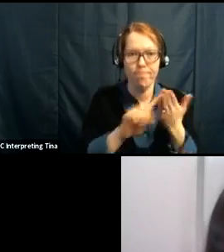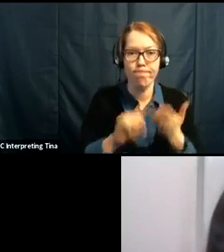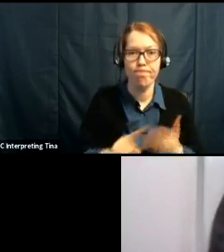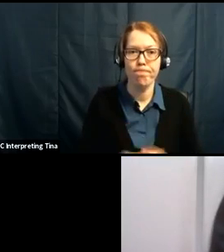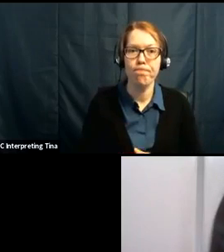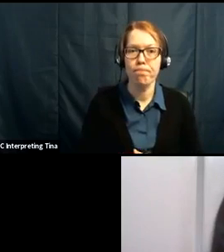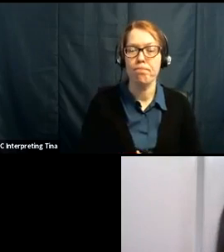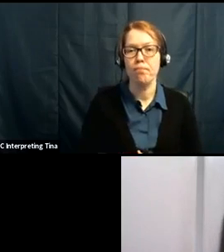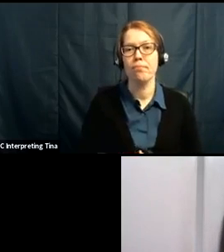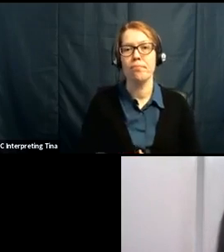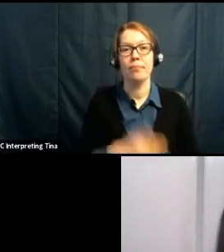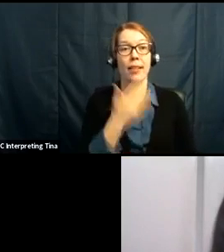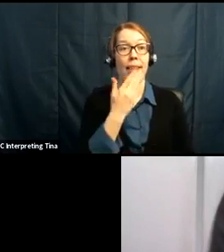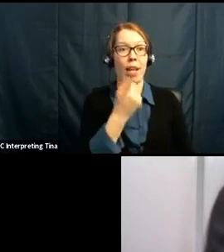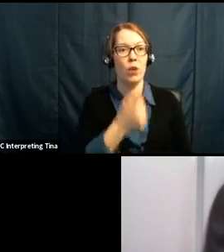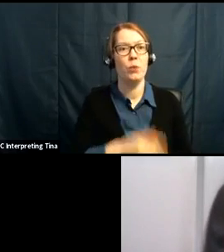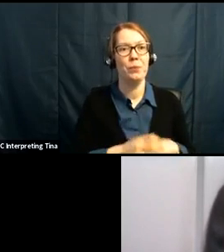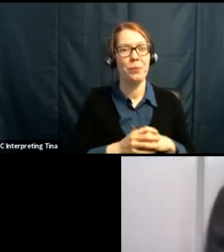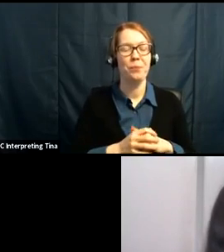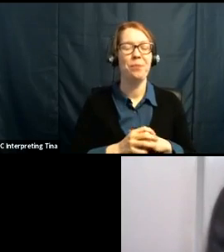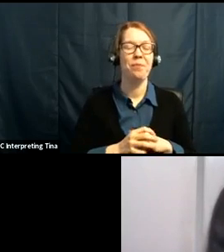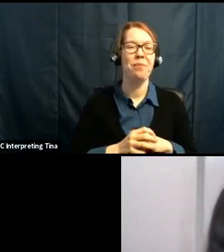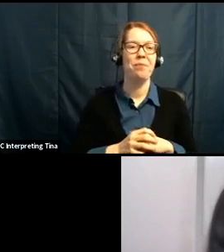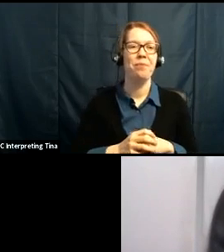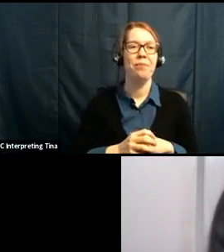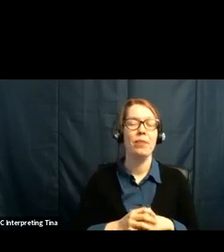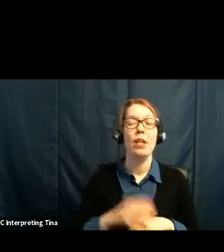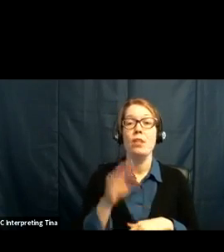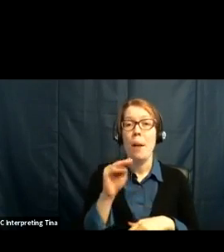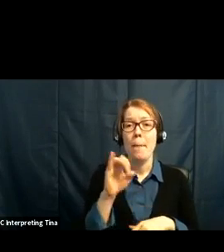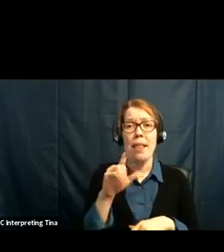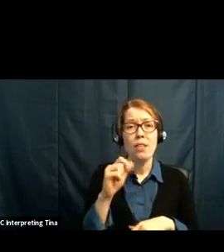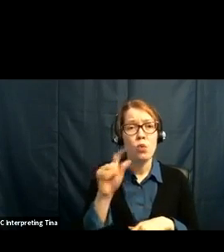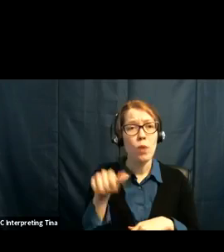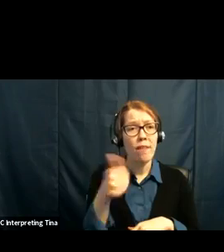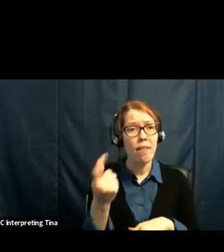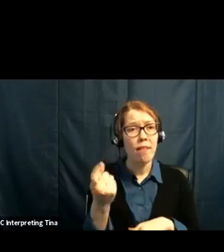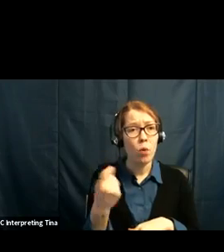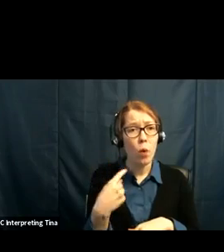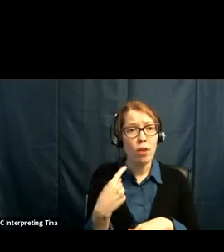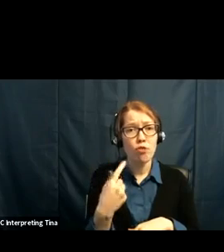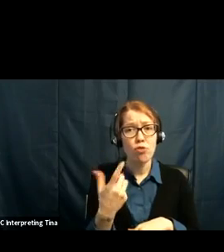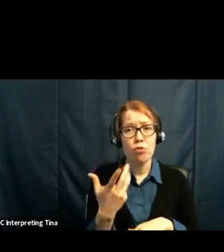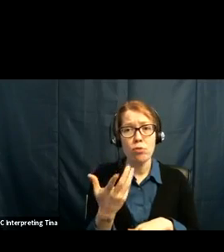Thank you. All right. So Melissa, do you have another question?